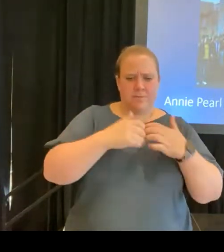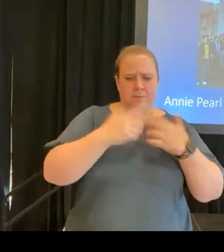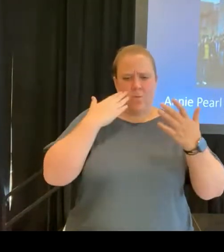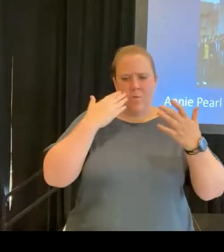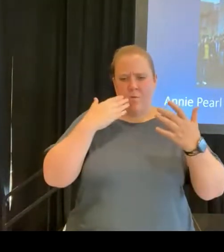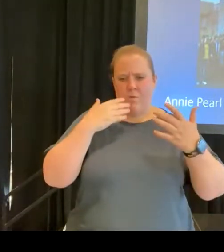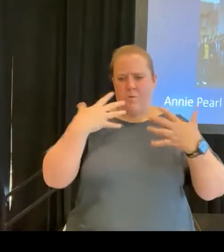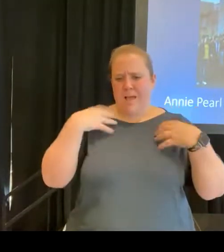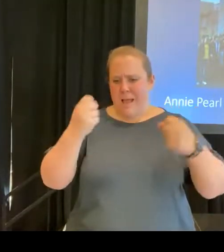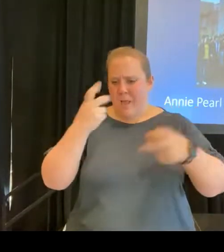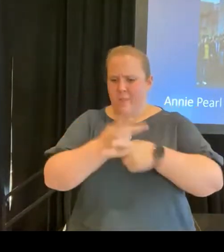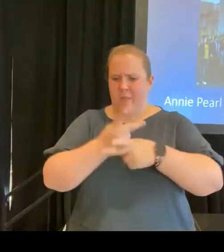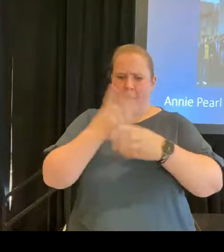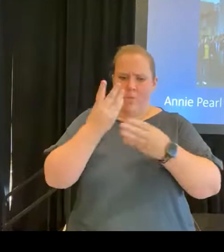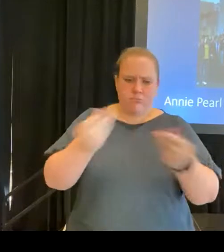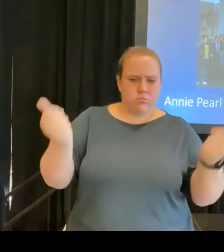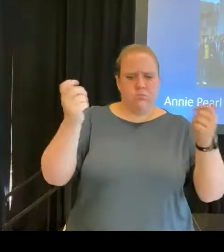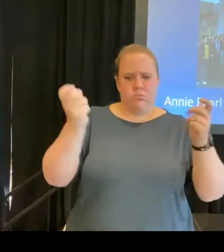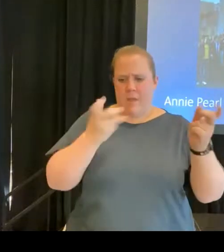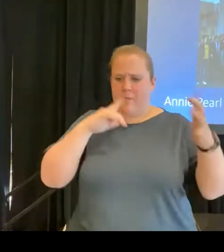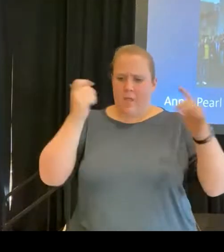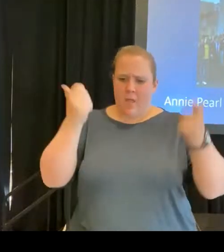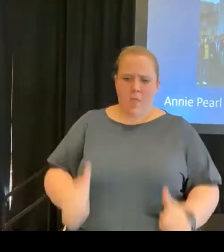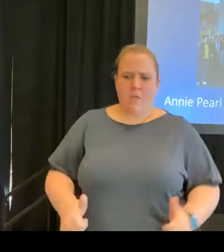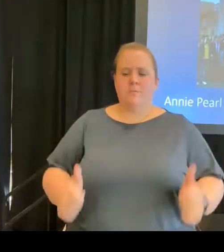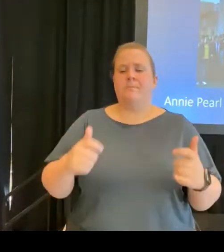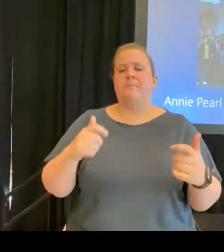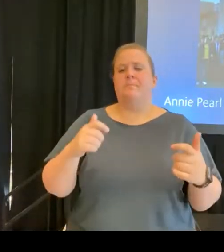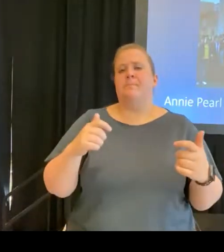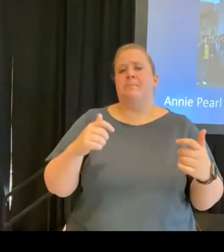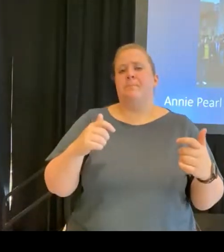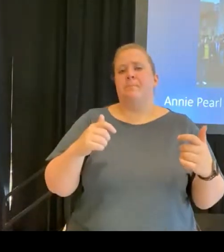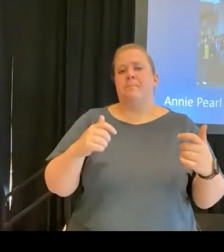killing healthcare and doing away with healthcare.